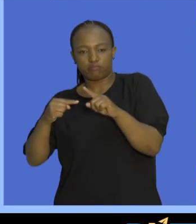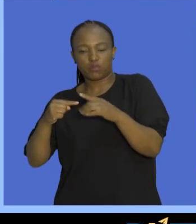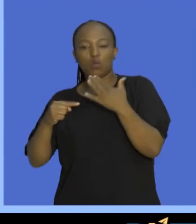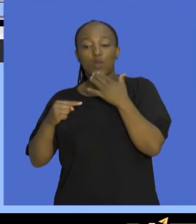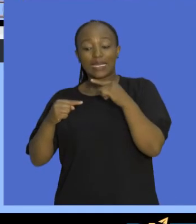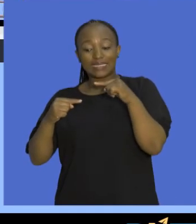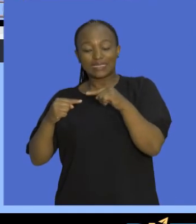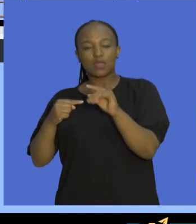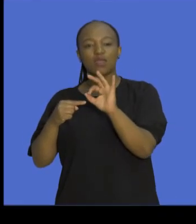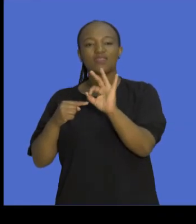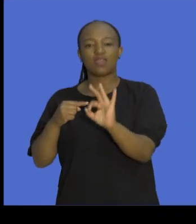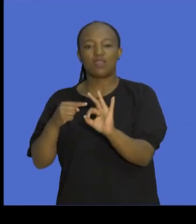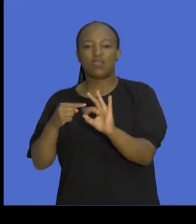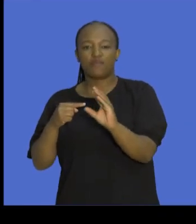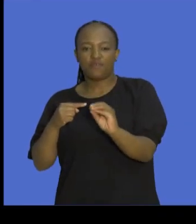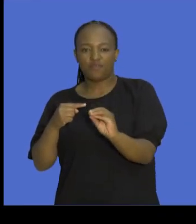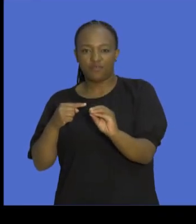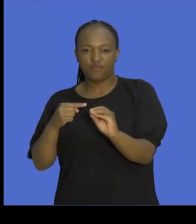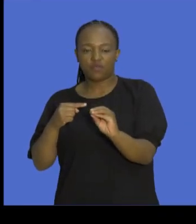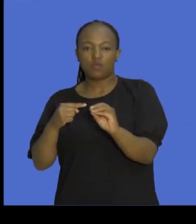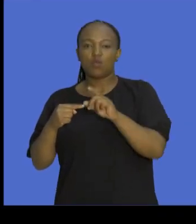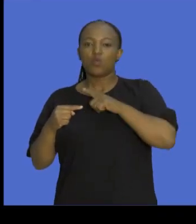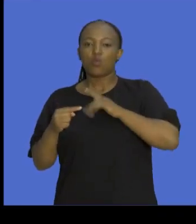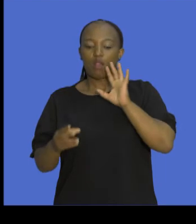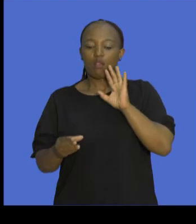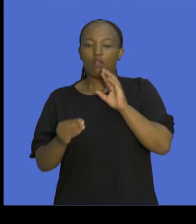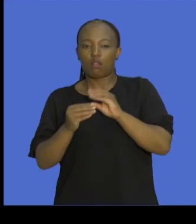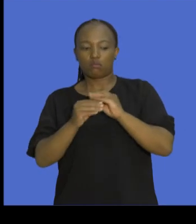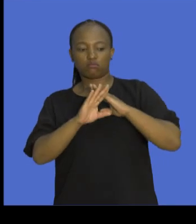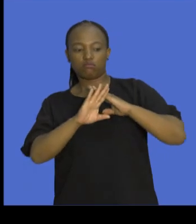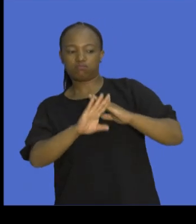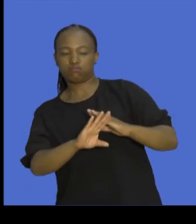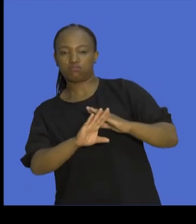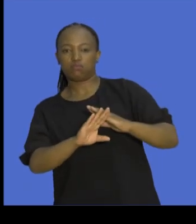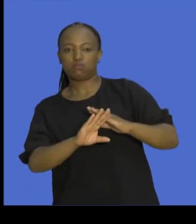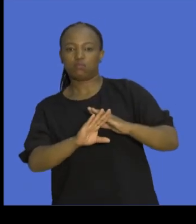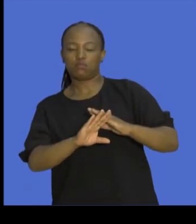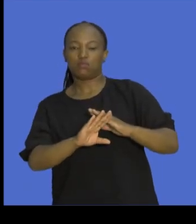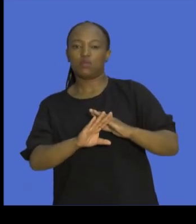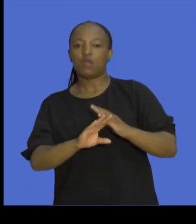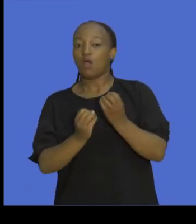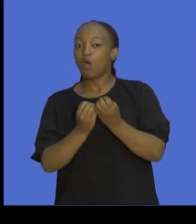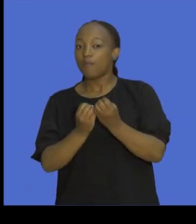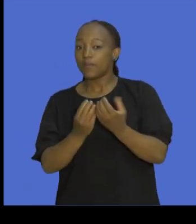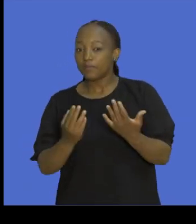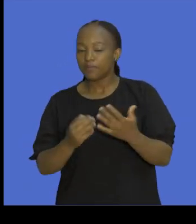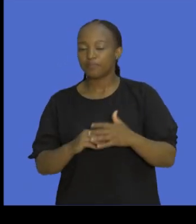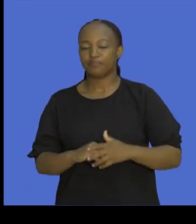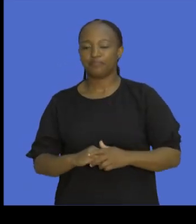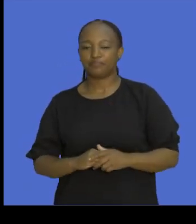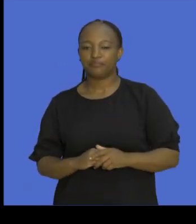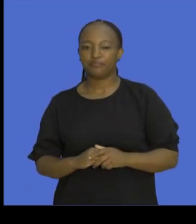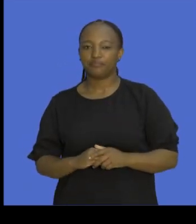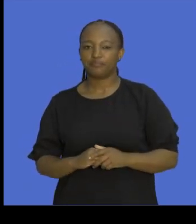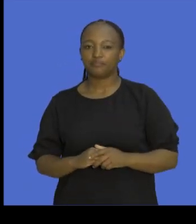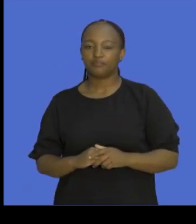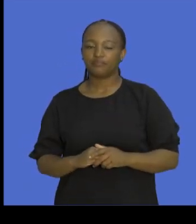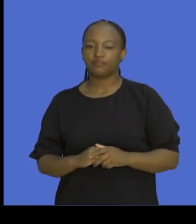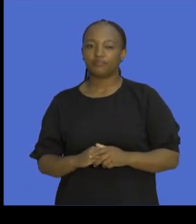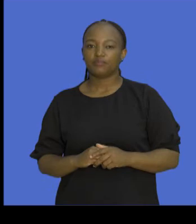if we've got 3 amperes of current, okay, and we want the total resistance in the circuit, we can have, in this